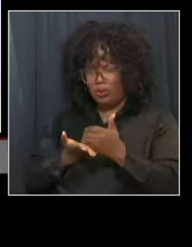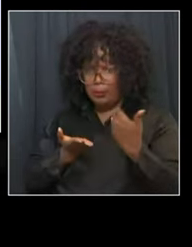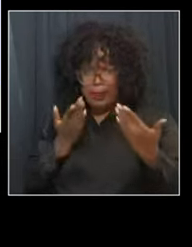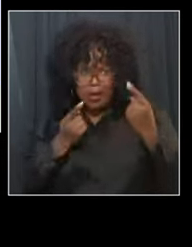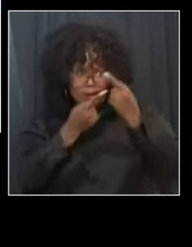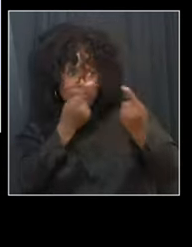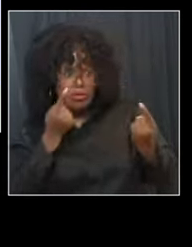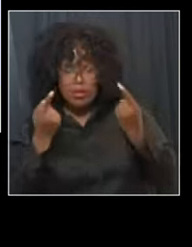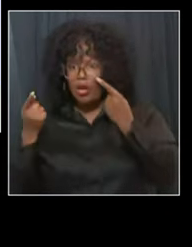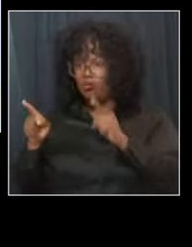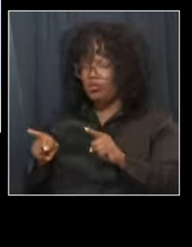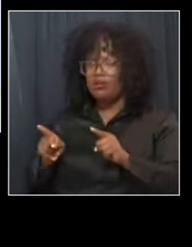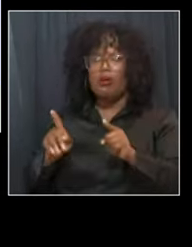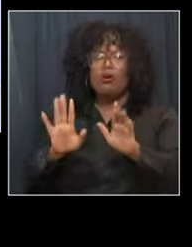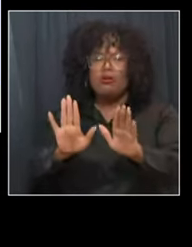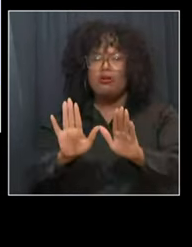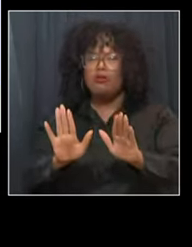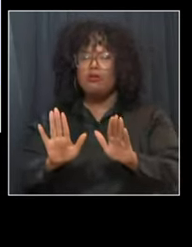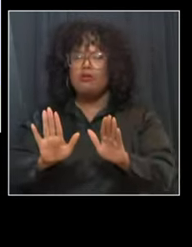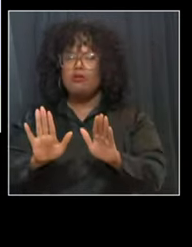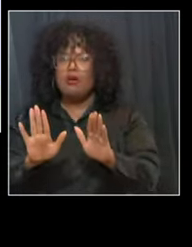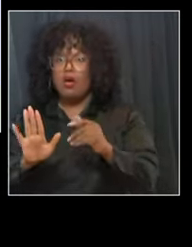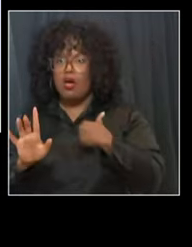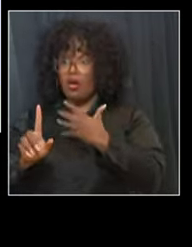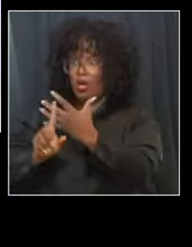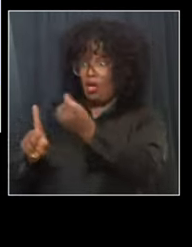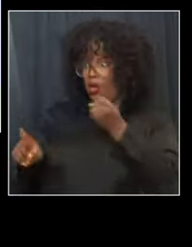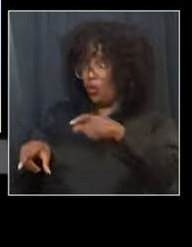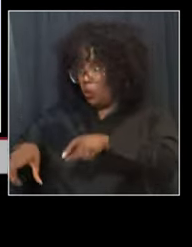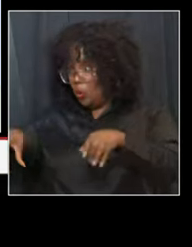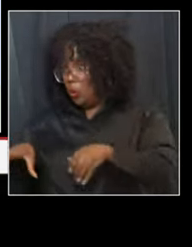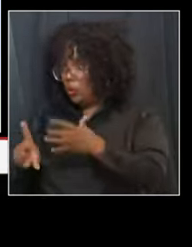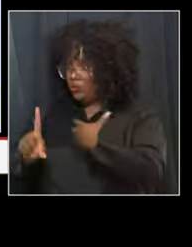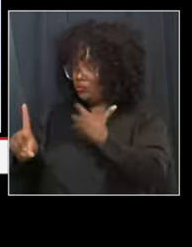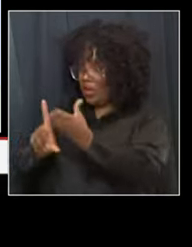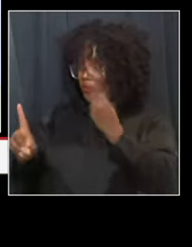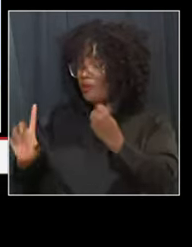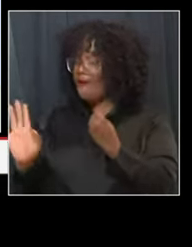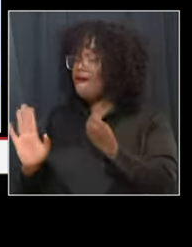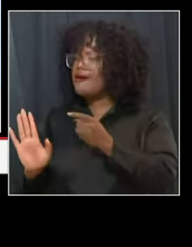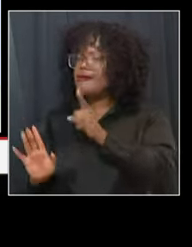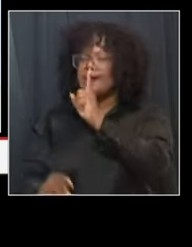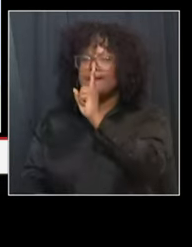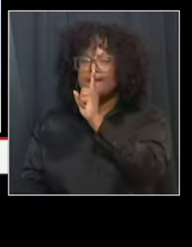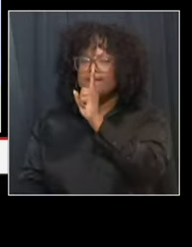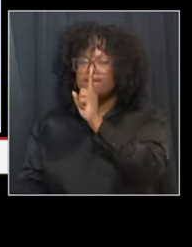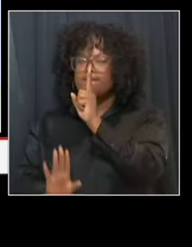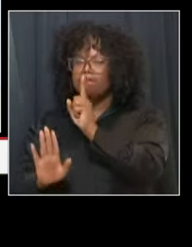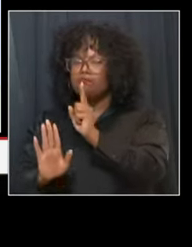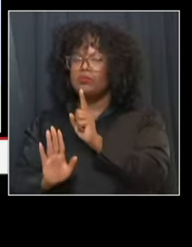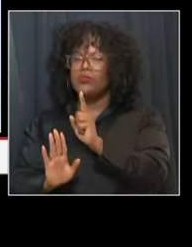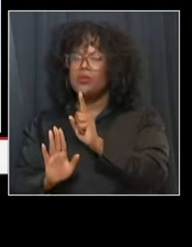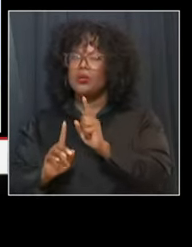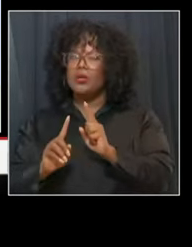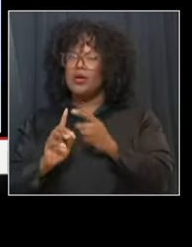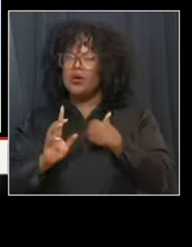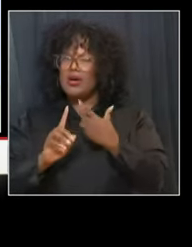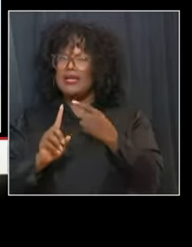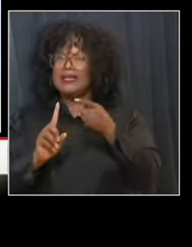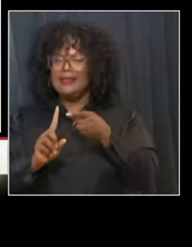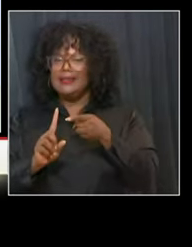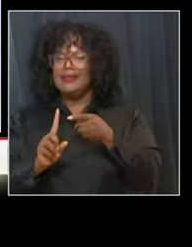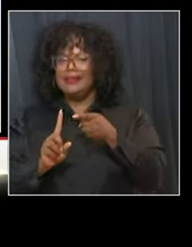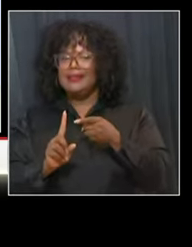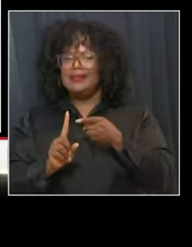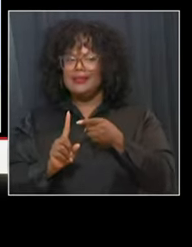front of you, so thank you for that hard work. The question I was going to ask is, if Speaker Johnson is good to his word and